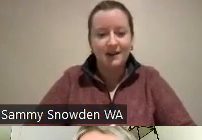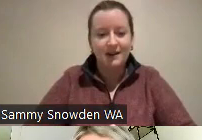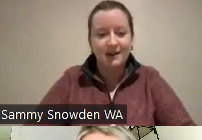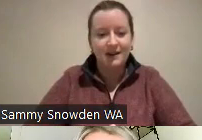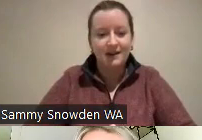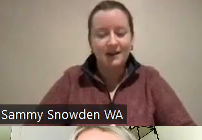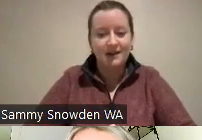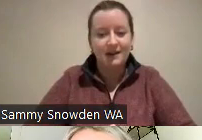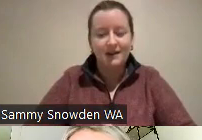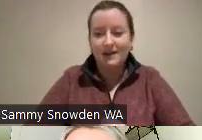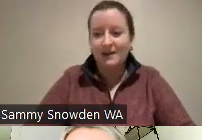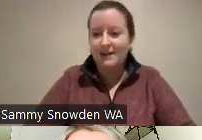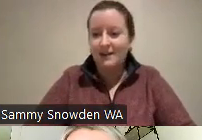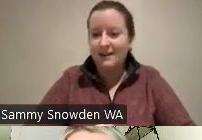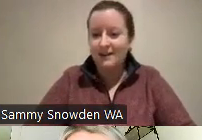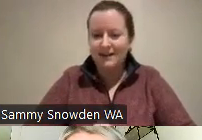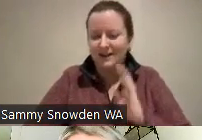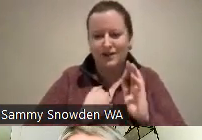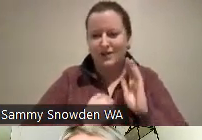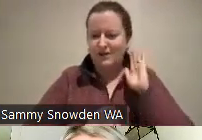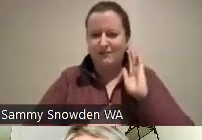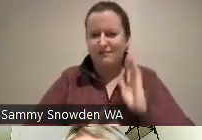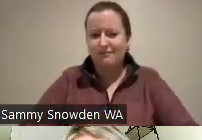grainy, that's it. Yeah.